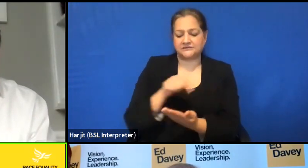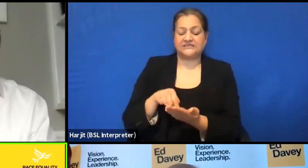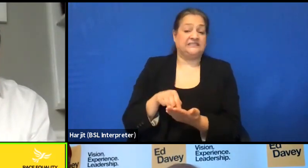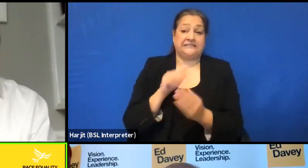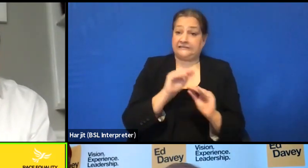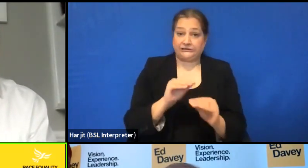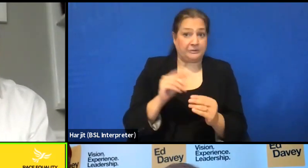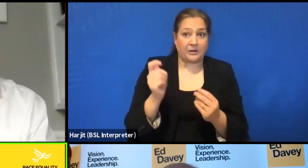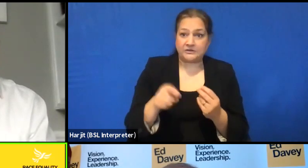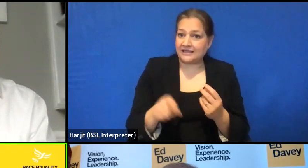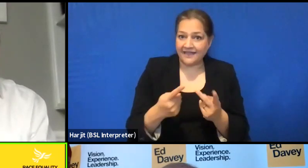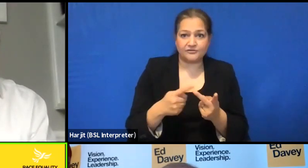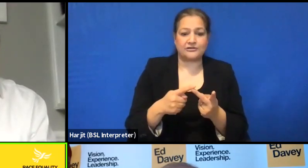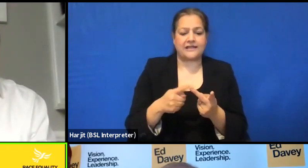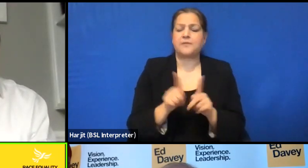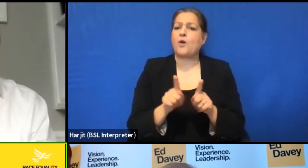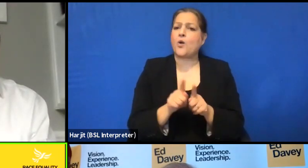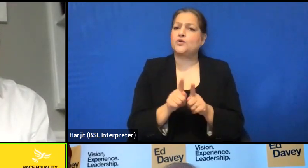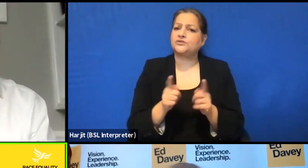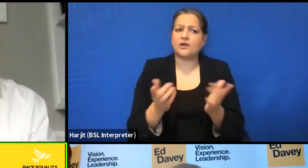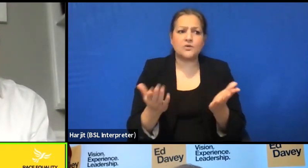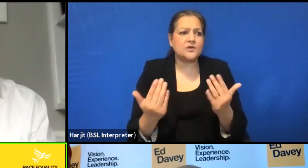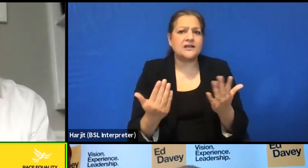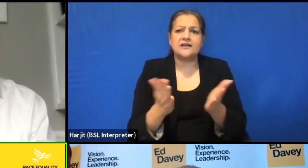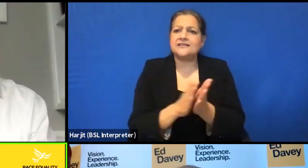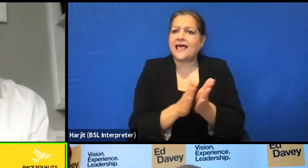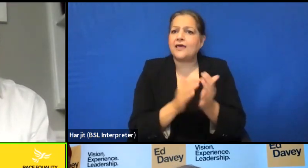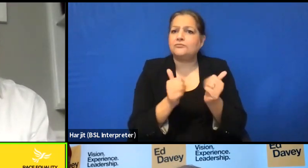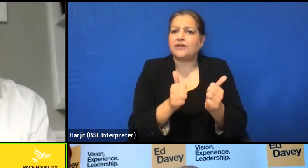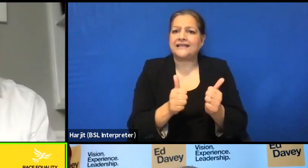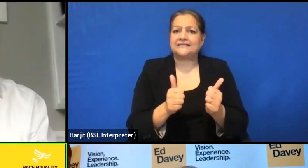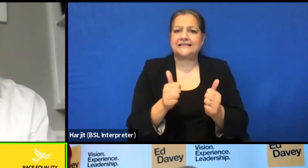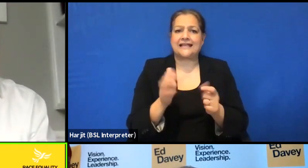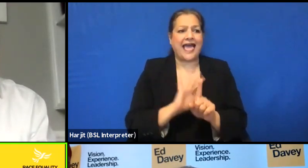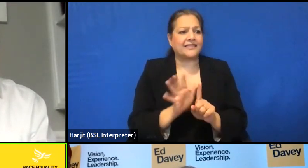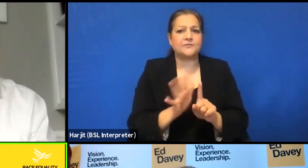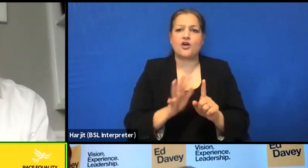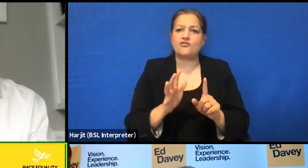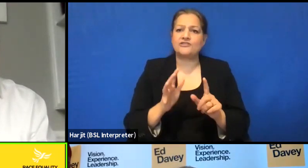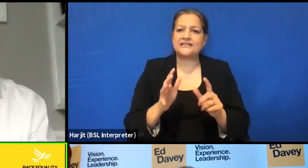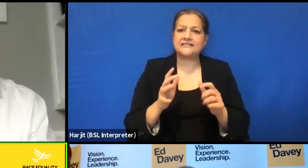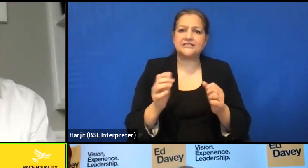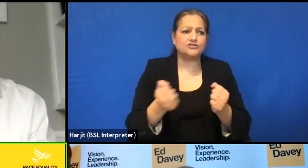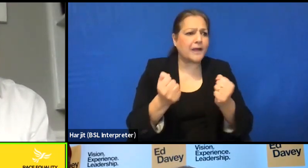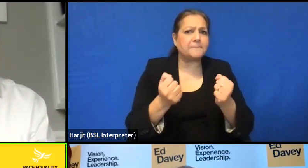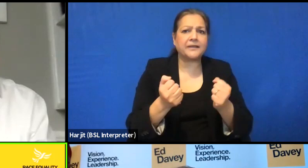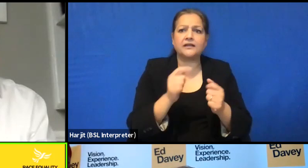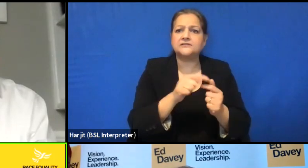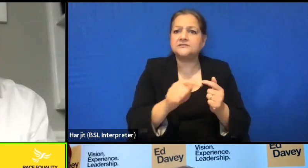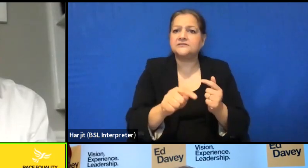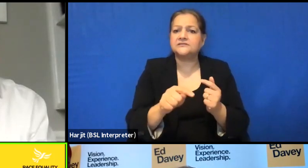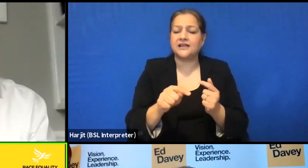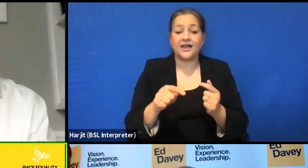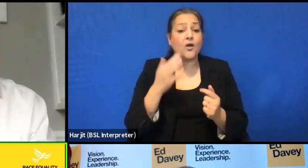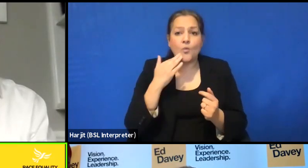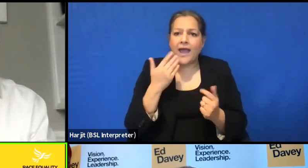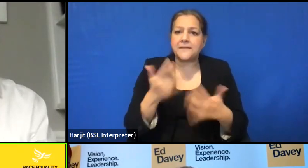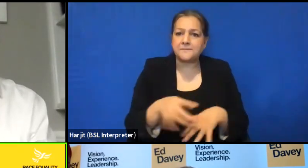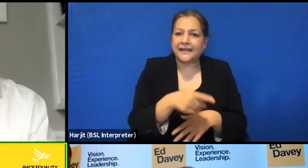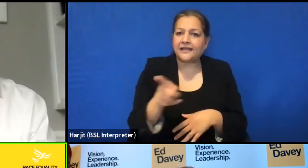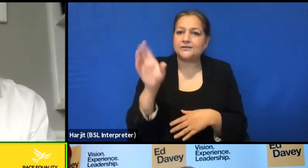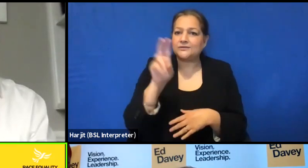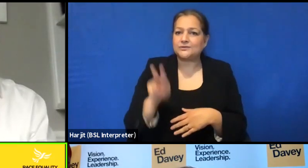but also celebrating ethnic minority champions in all parts of the curriculum. When was the last time at school you were actively taught